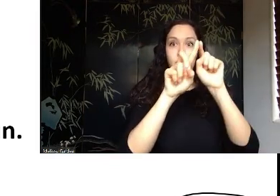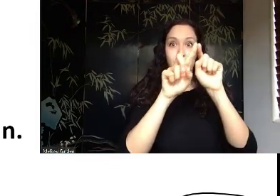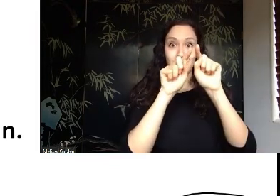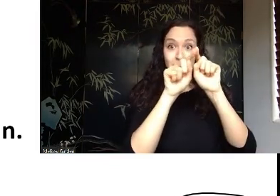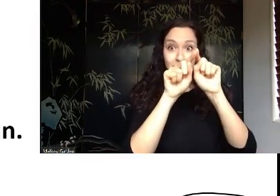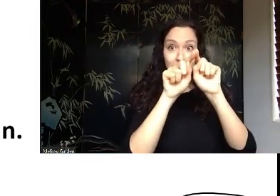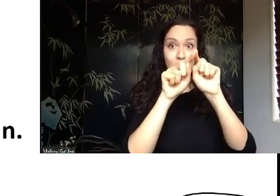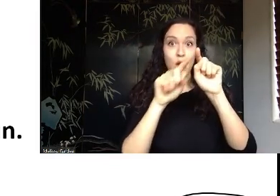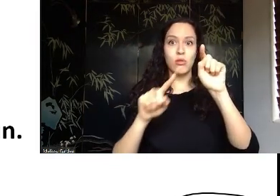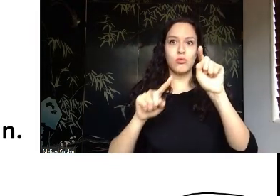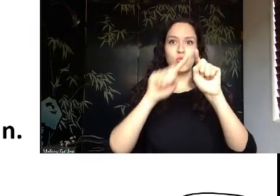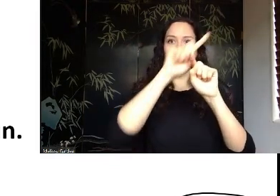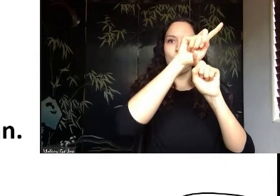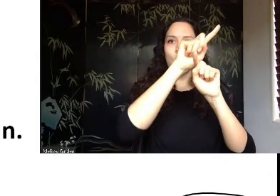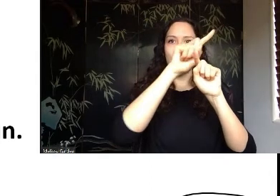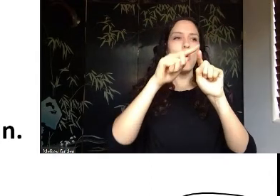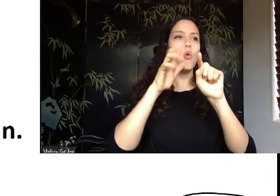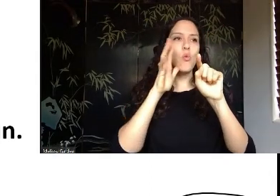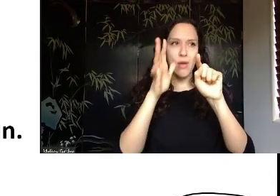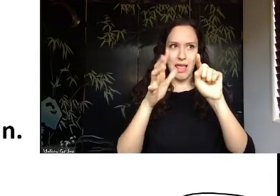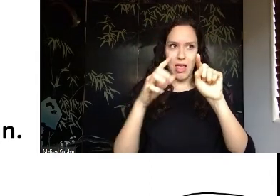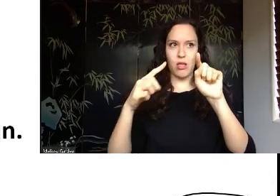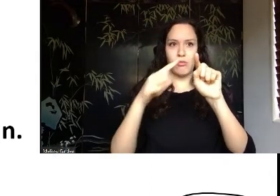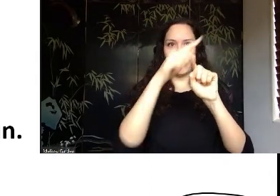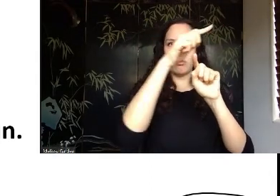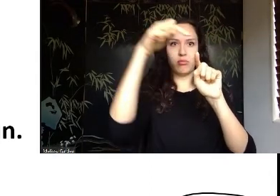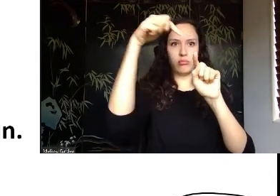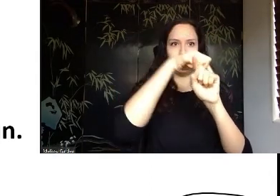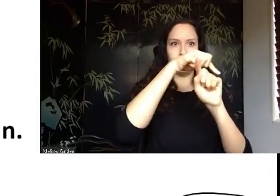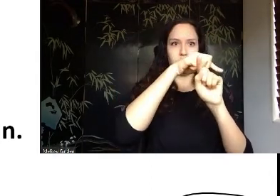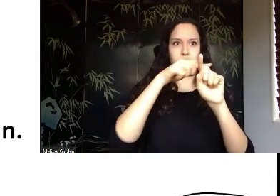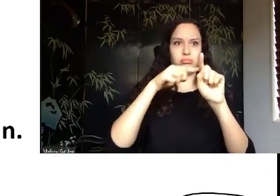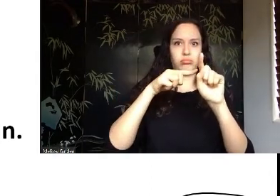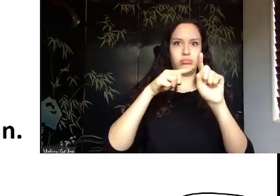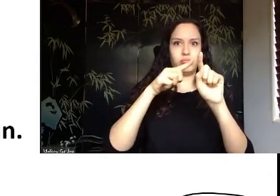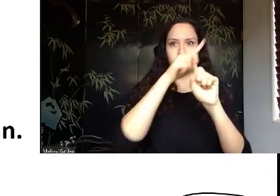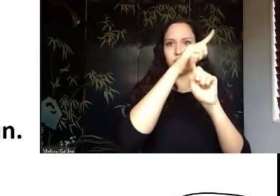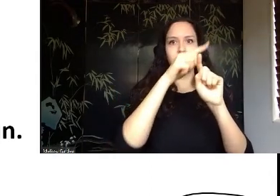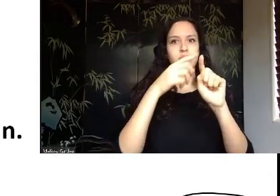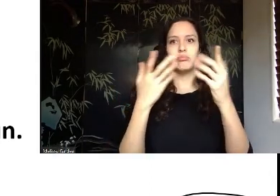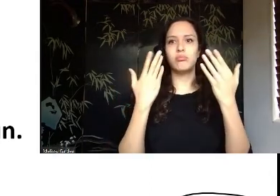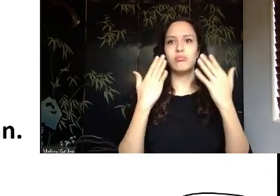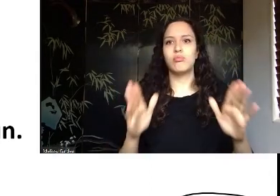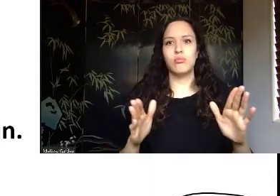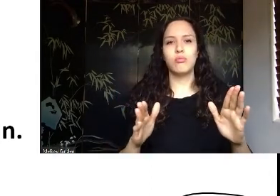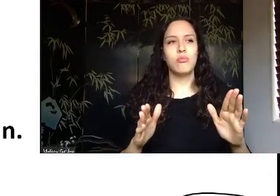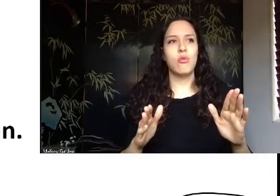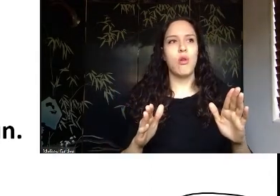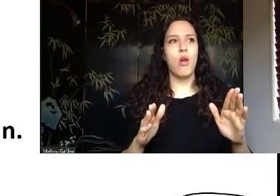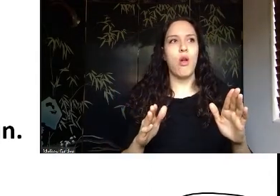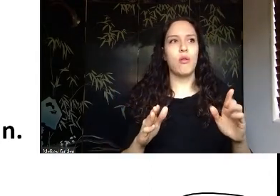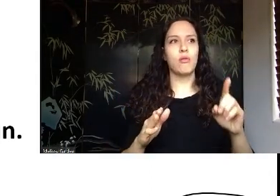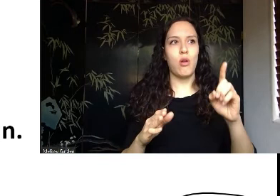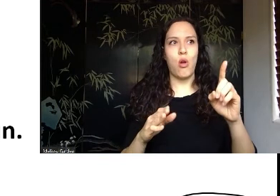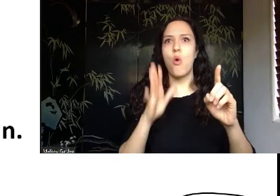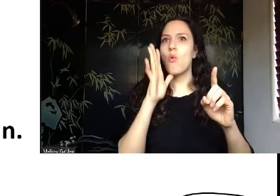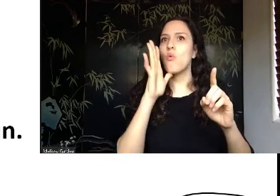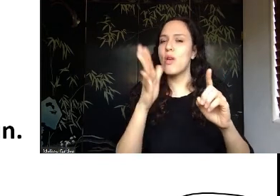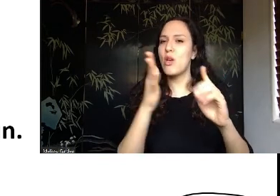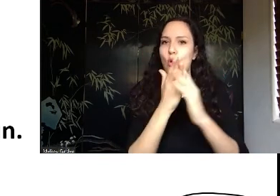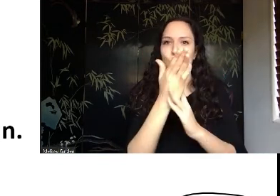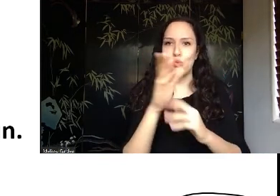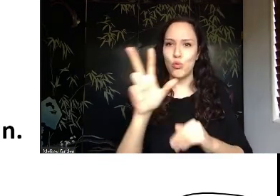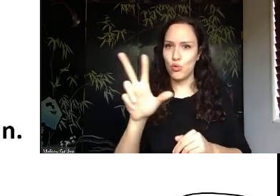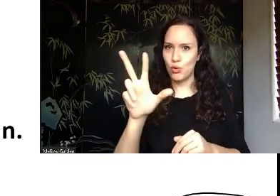3 somewhere. No matter where, the slope helps me determine which direction it's coming from, but it will always cross through 3 if